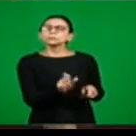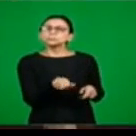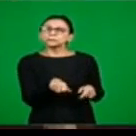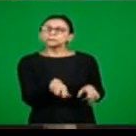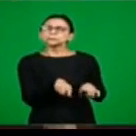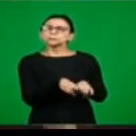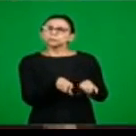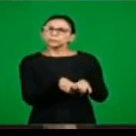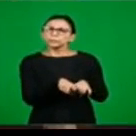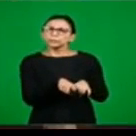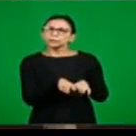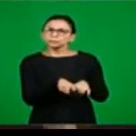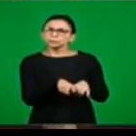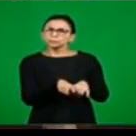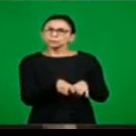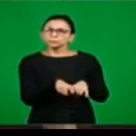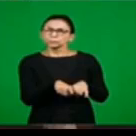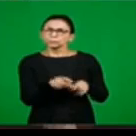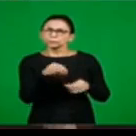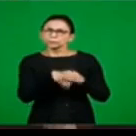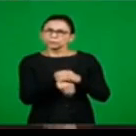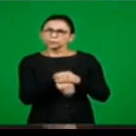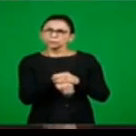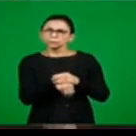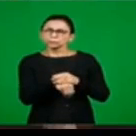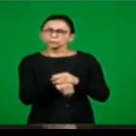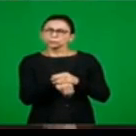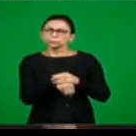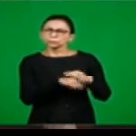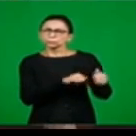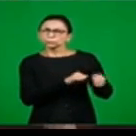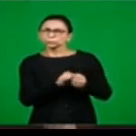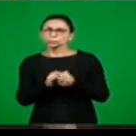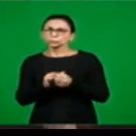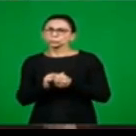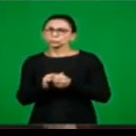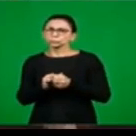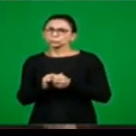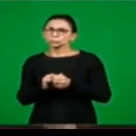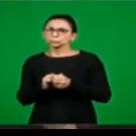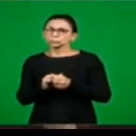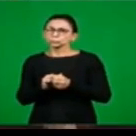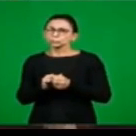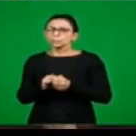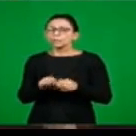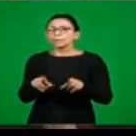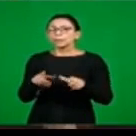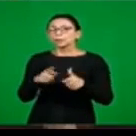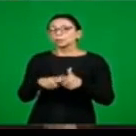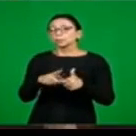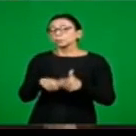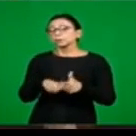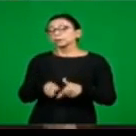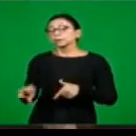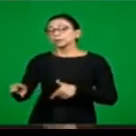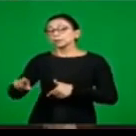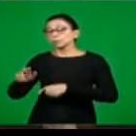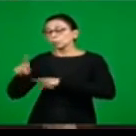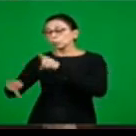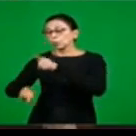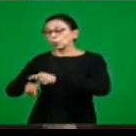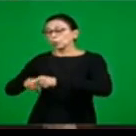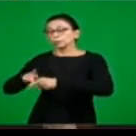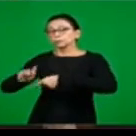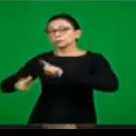Gentiles. They need to be in the midst of Israel. And Israel, when it came, when left